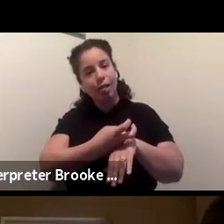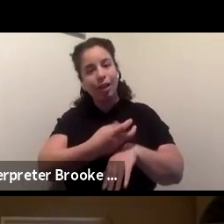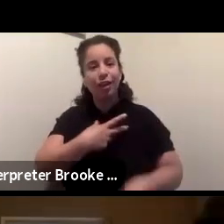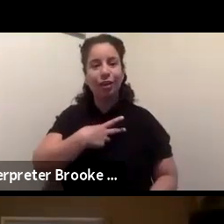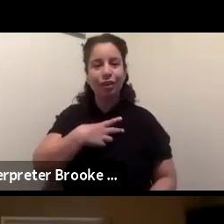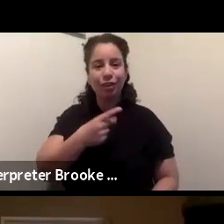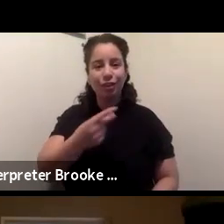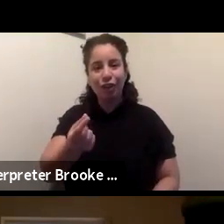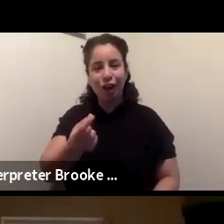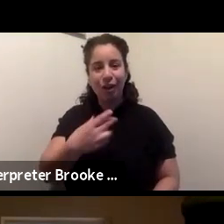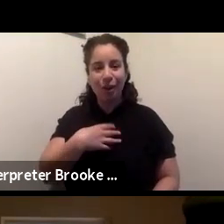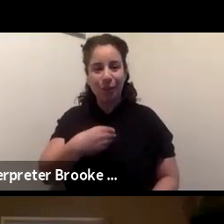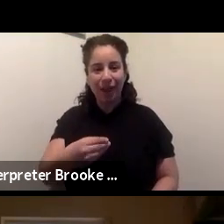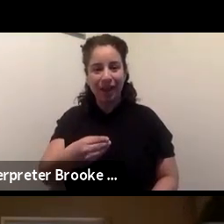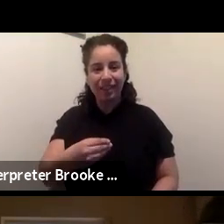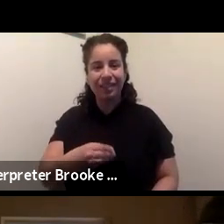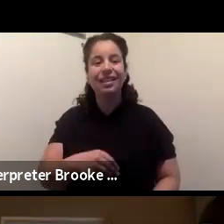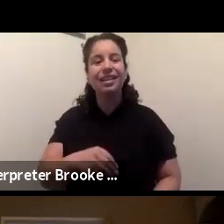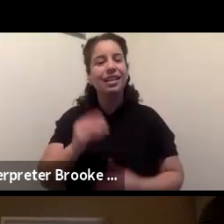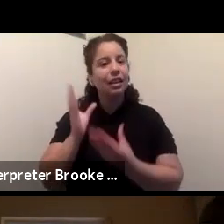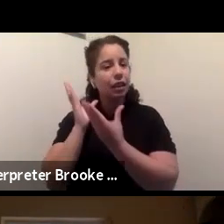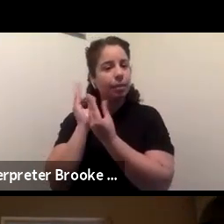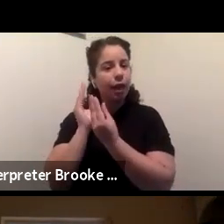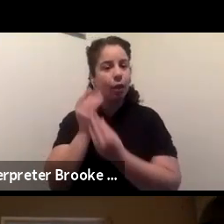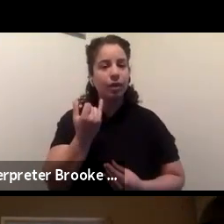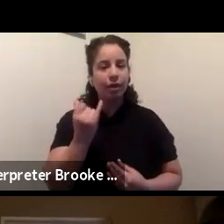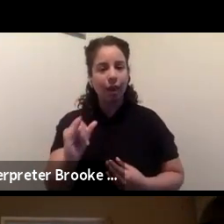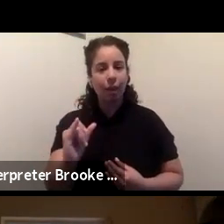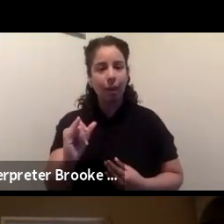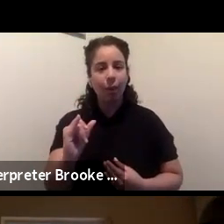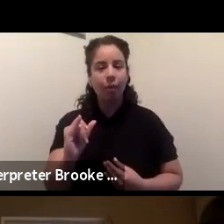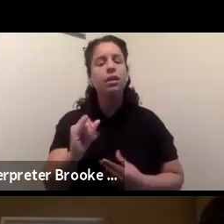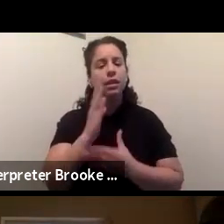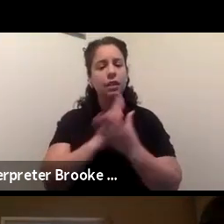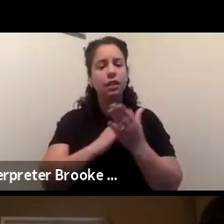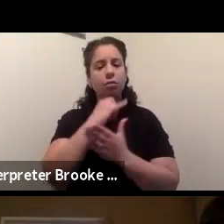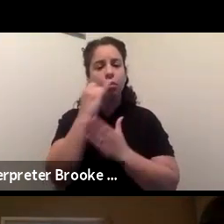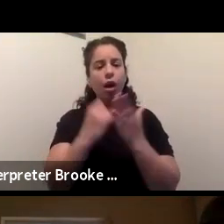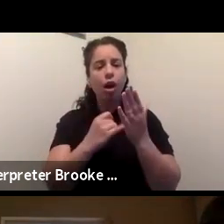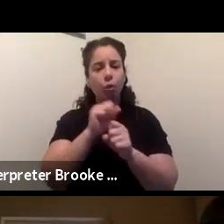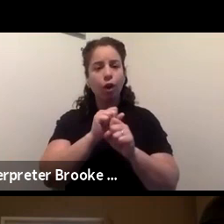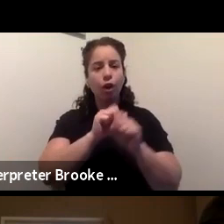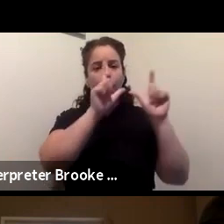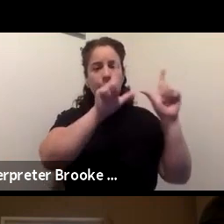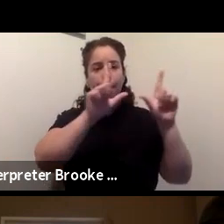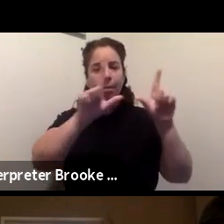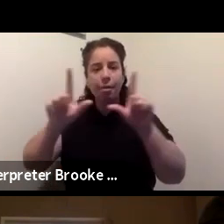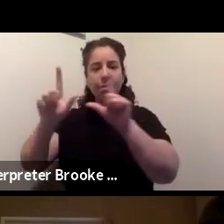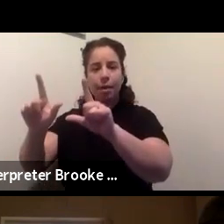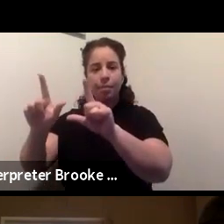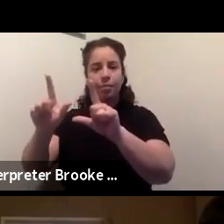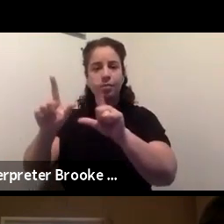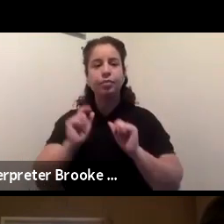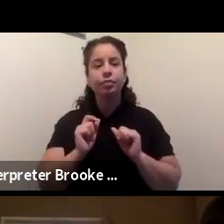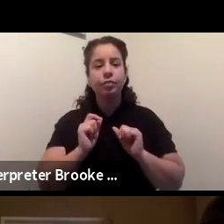pillow, some art on a gray wall. Beside me is my 10-week-old